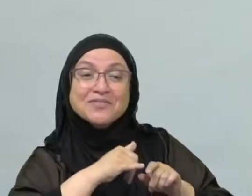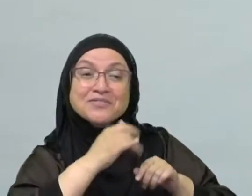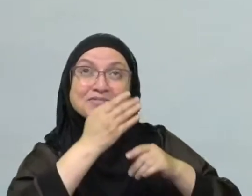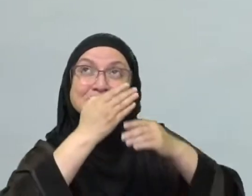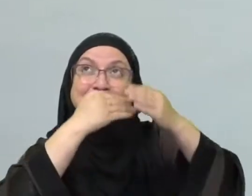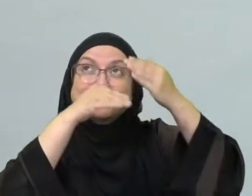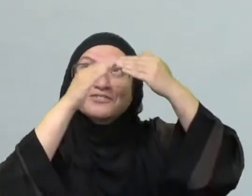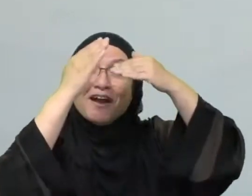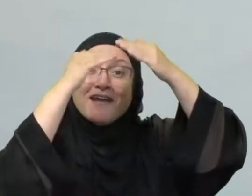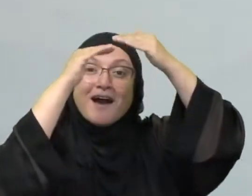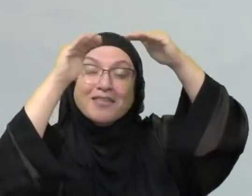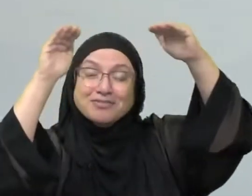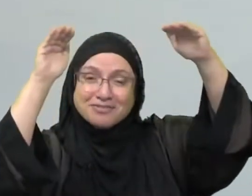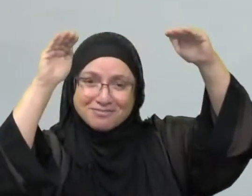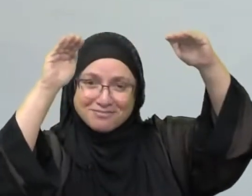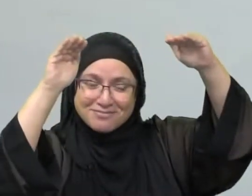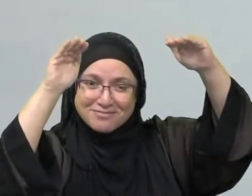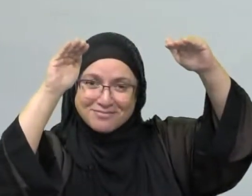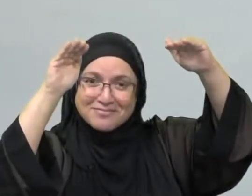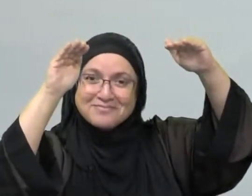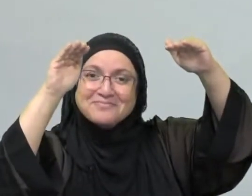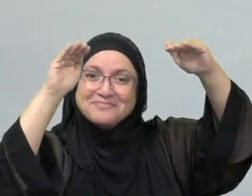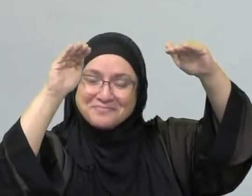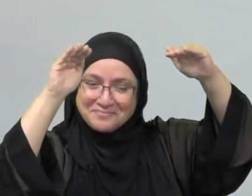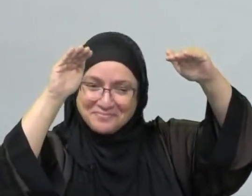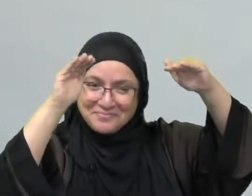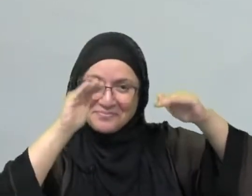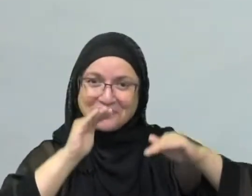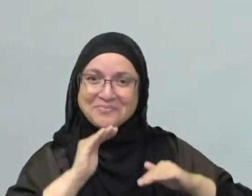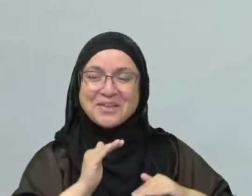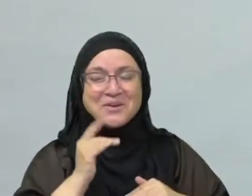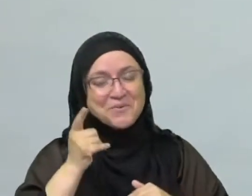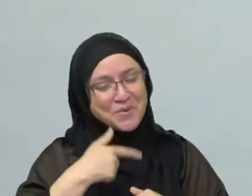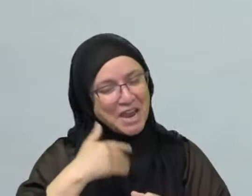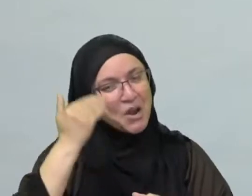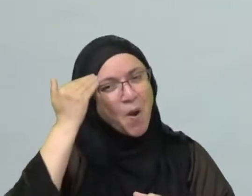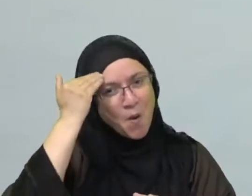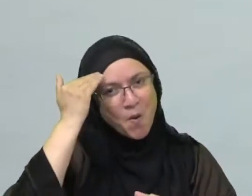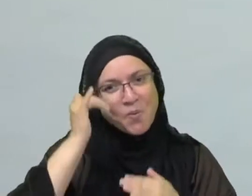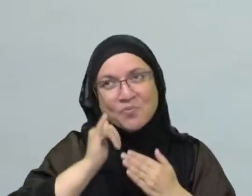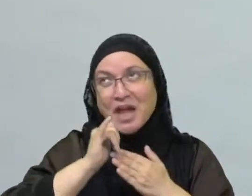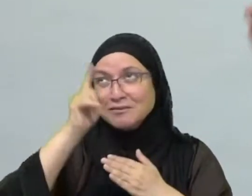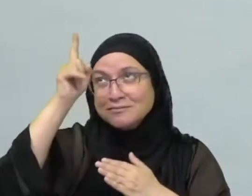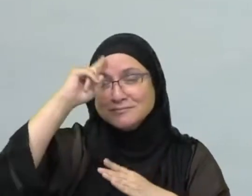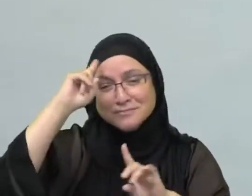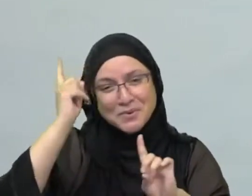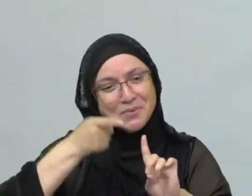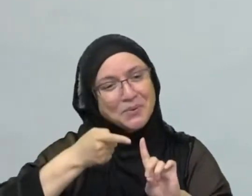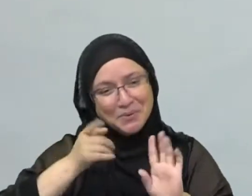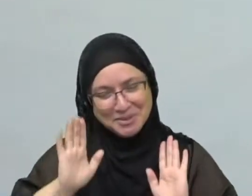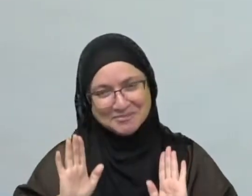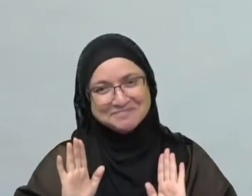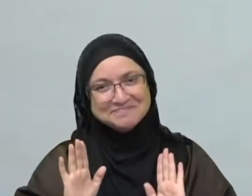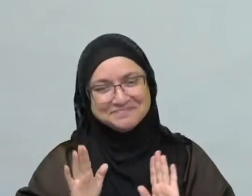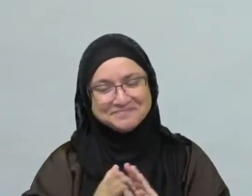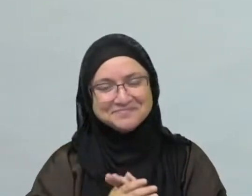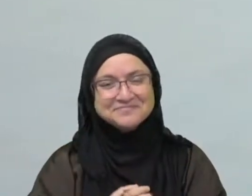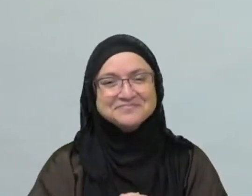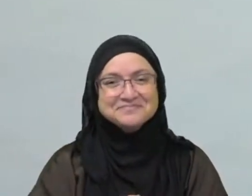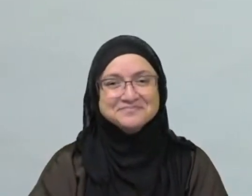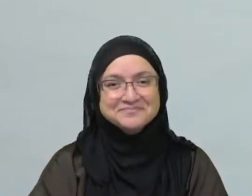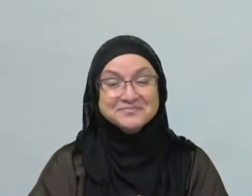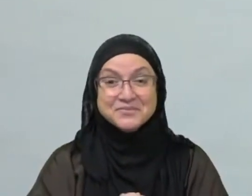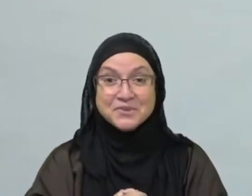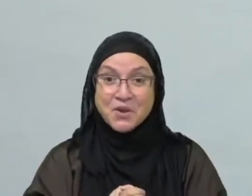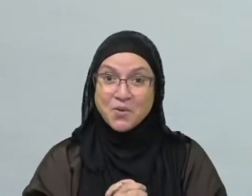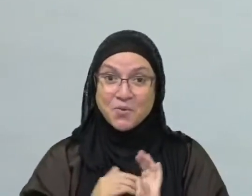Think about that. That's as-sadmat al-ula, the first strike for a community. And how the community responds of the